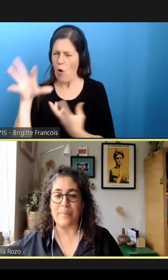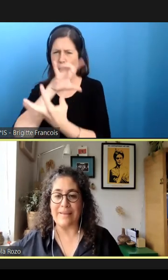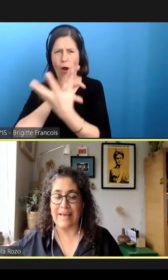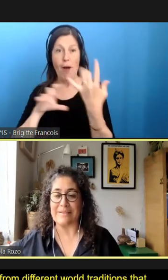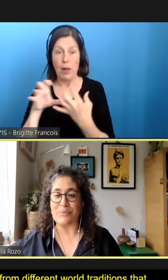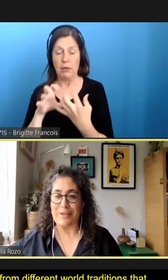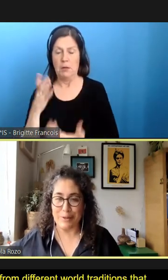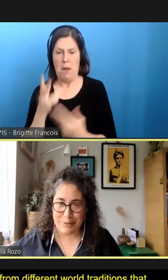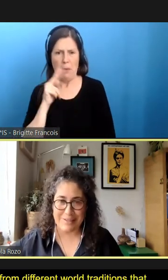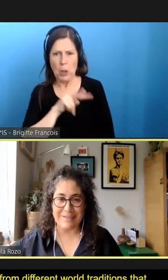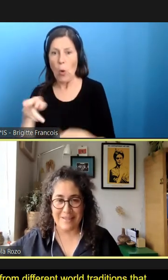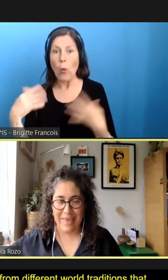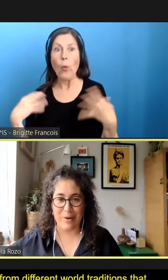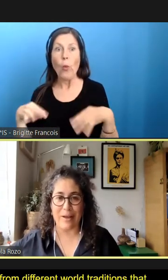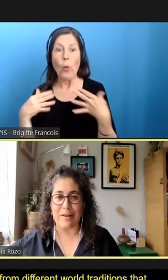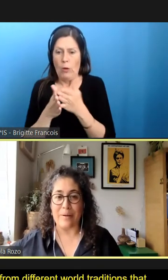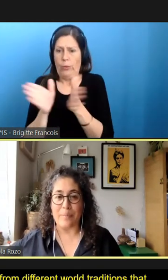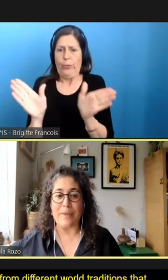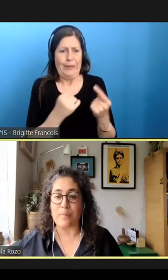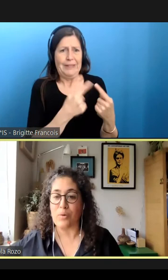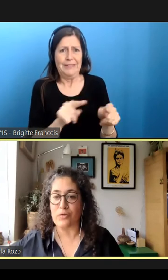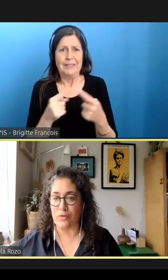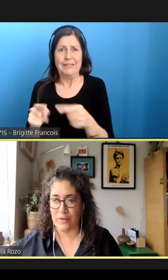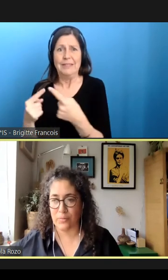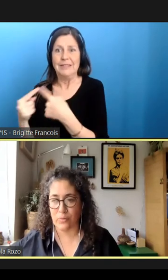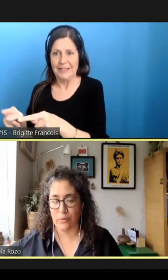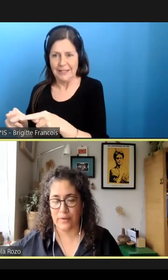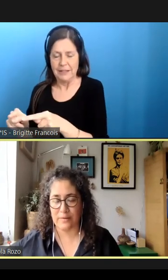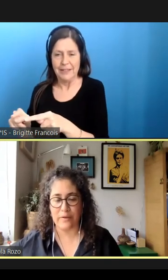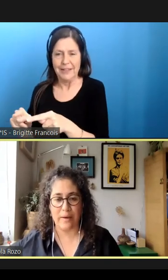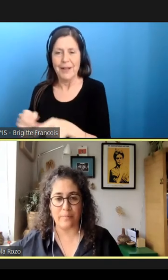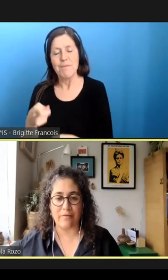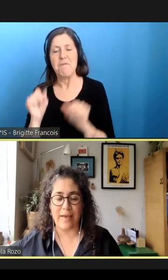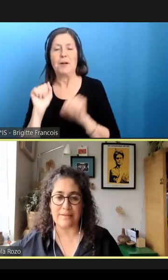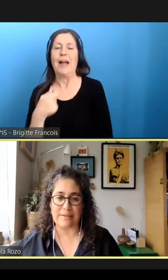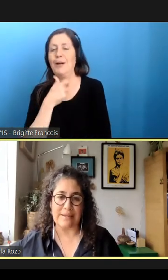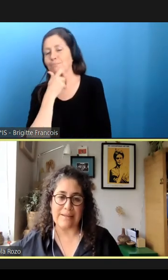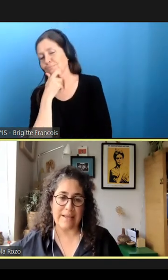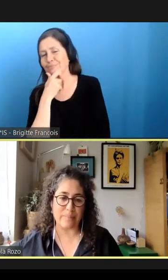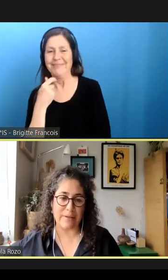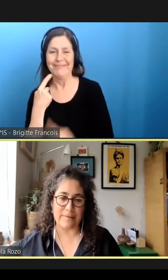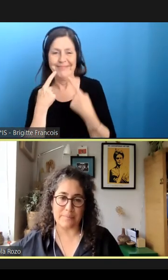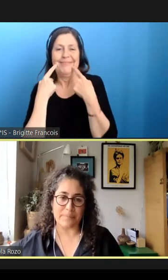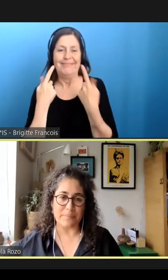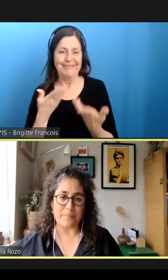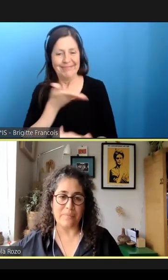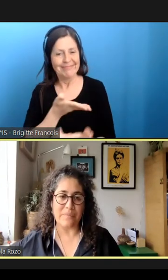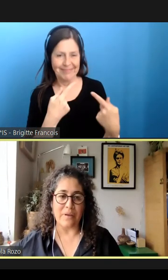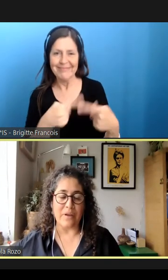overwhelming, but yes, we need to sit there and be amused to this diversity. Next, please.